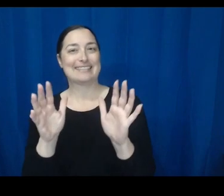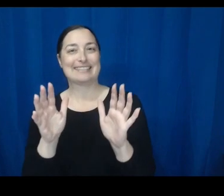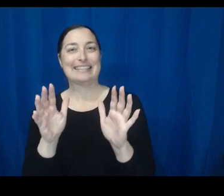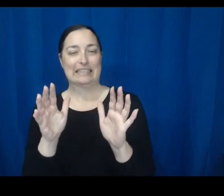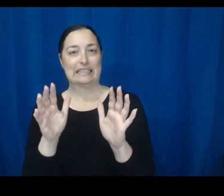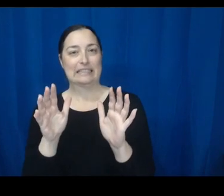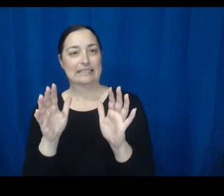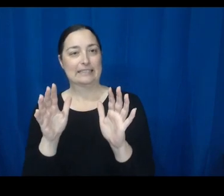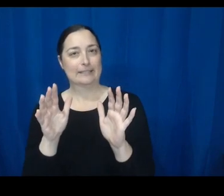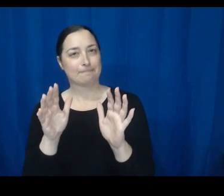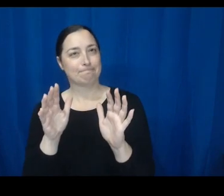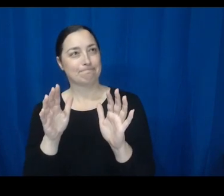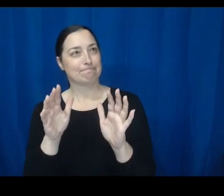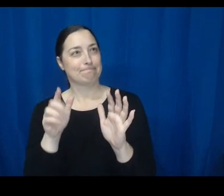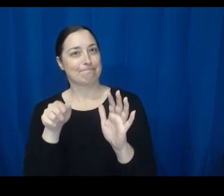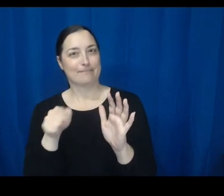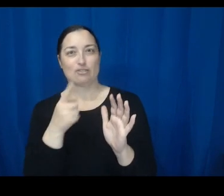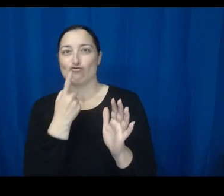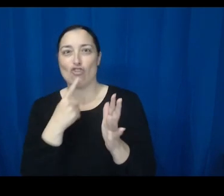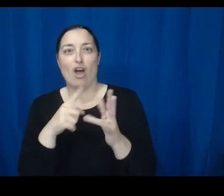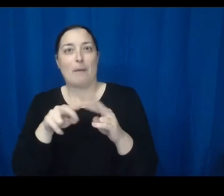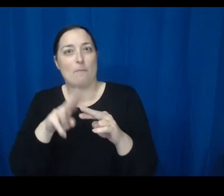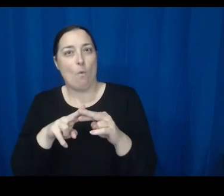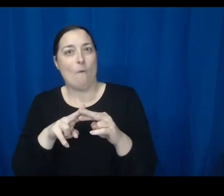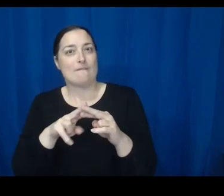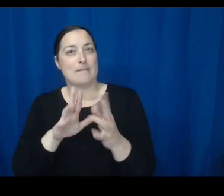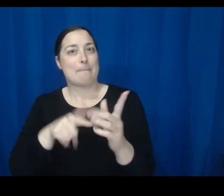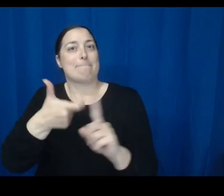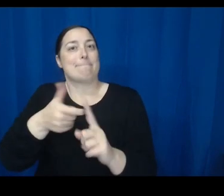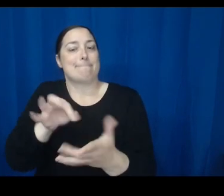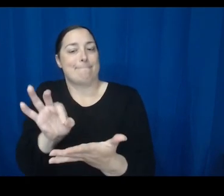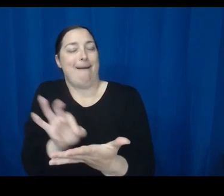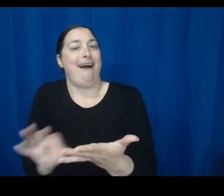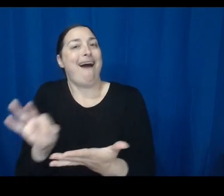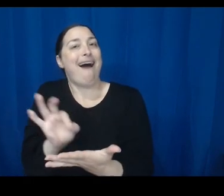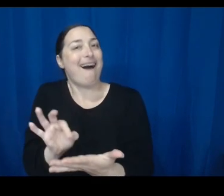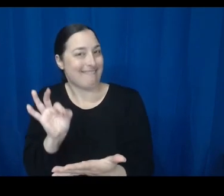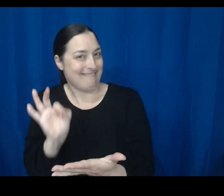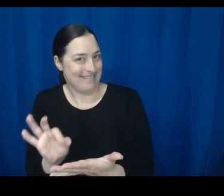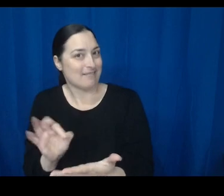distillation of the kind of the mark making that you can indulge in.